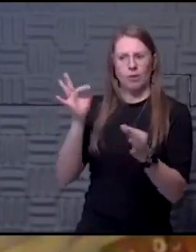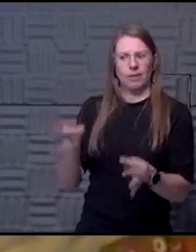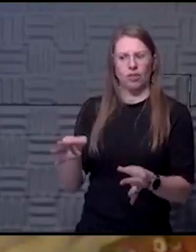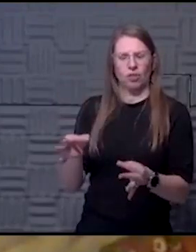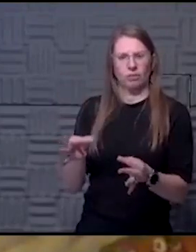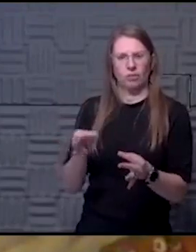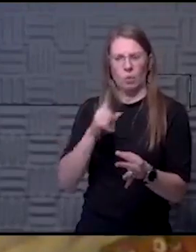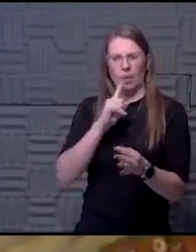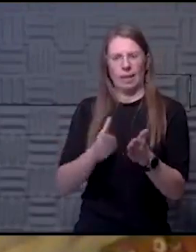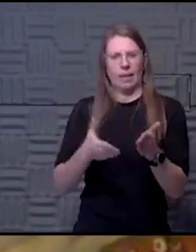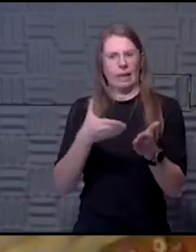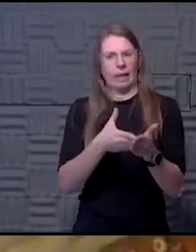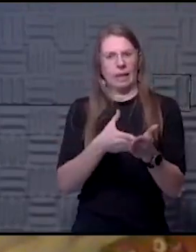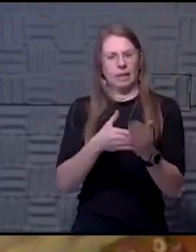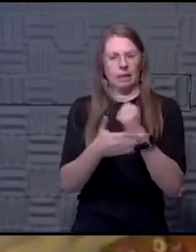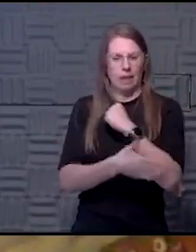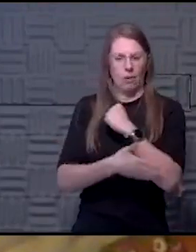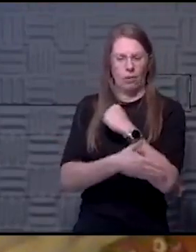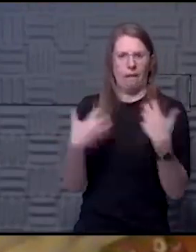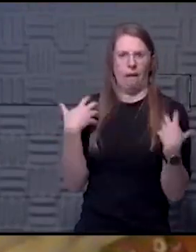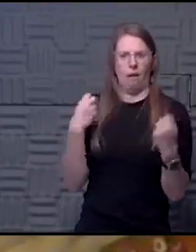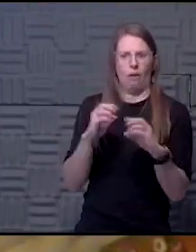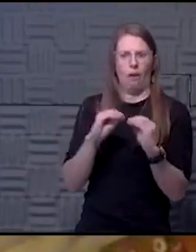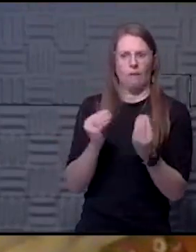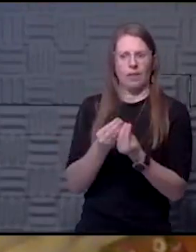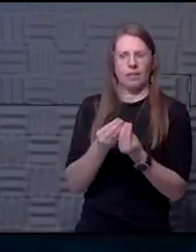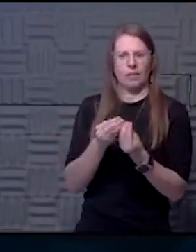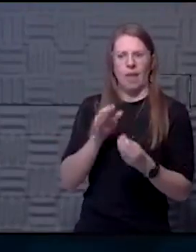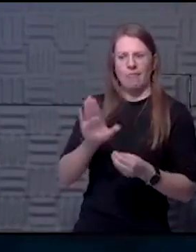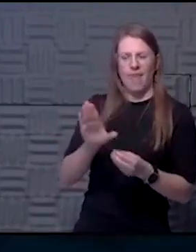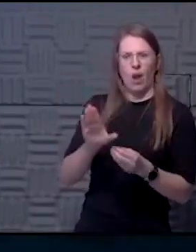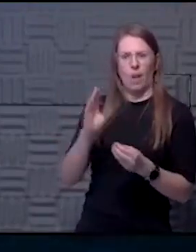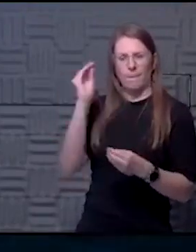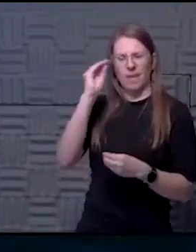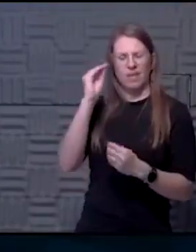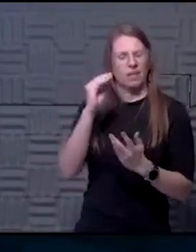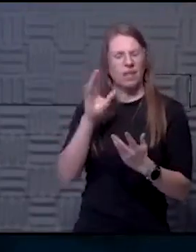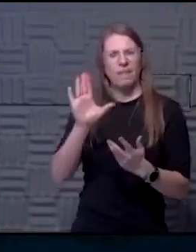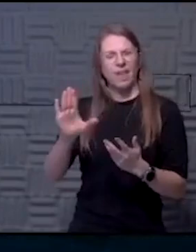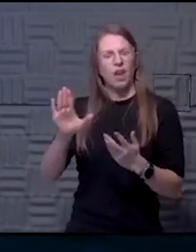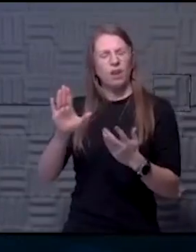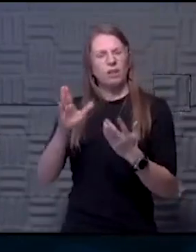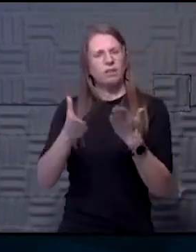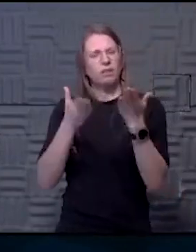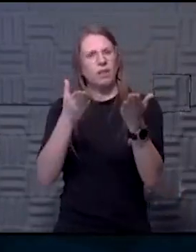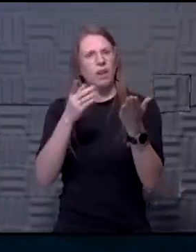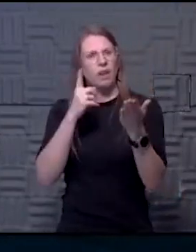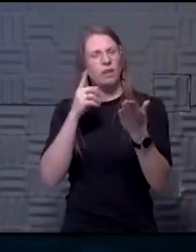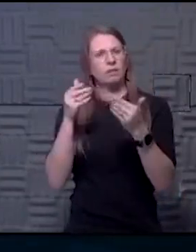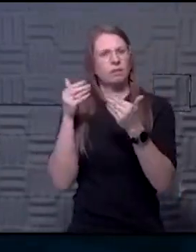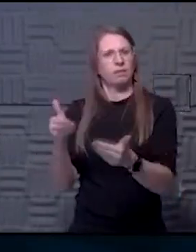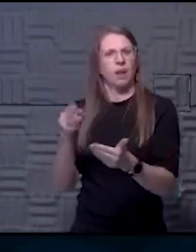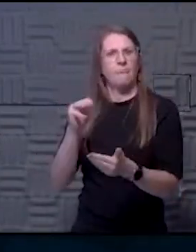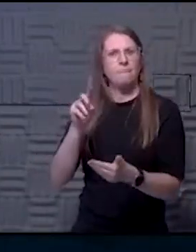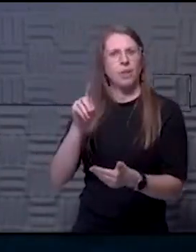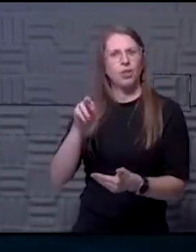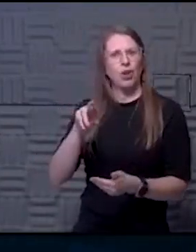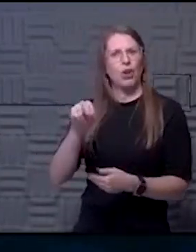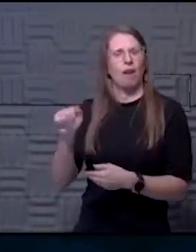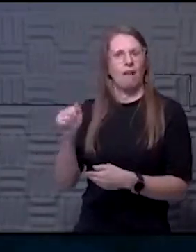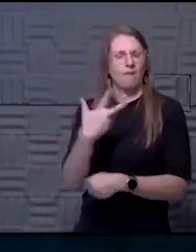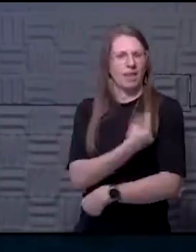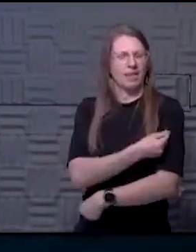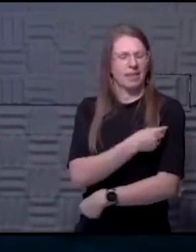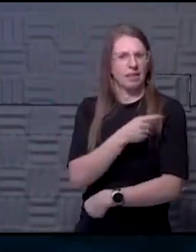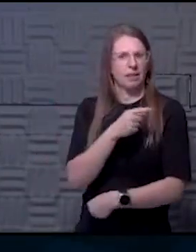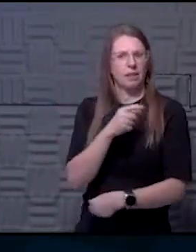against their county health officers' opinions. It doesn't And make sense. what was their argument for not doing the Moderna vaccine in particular?